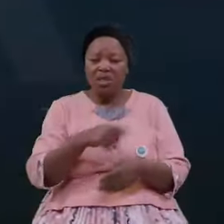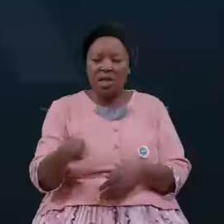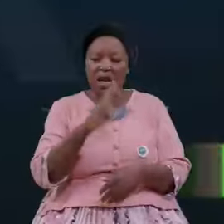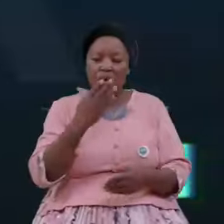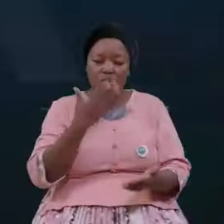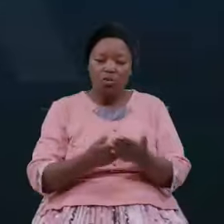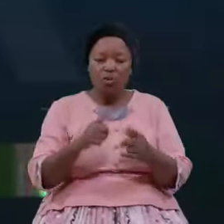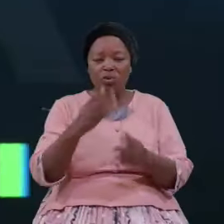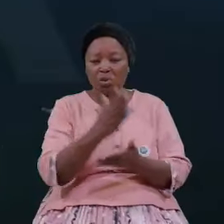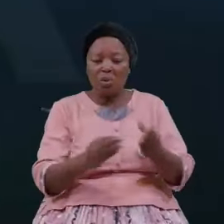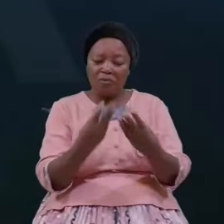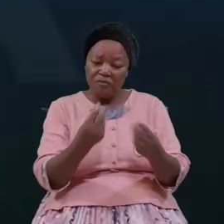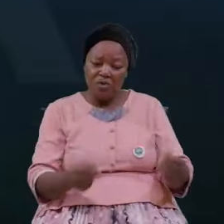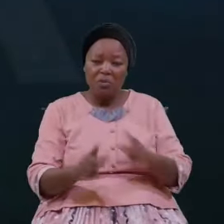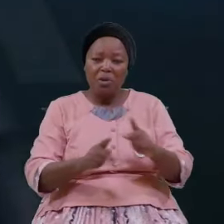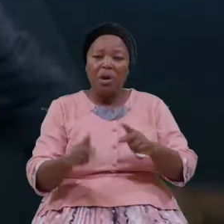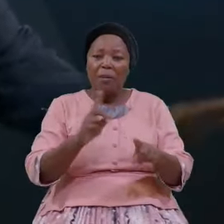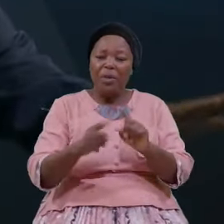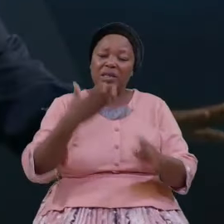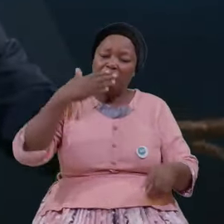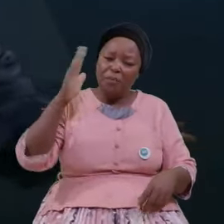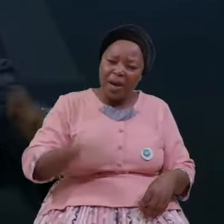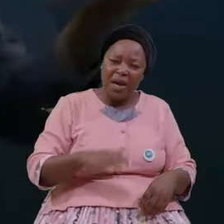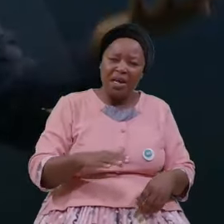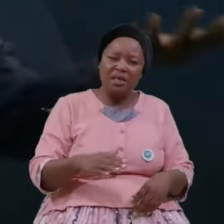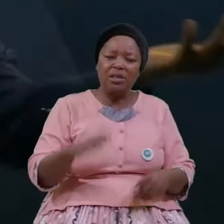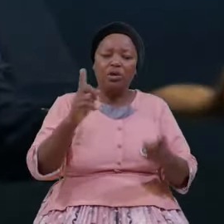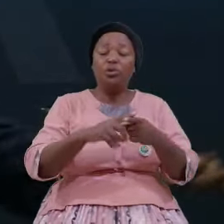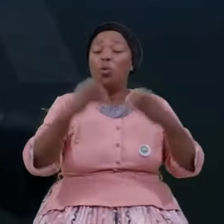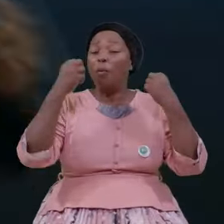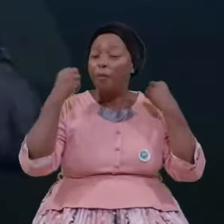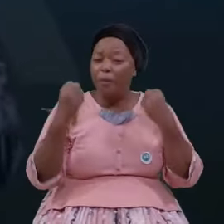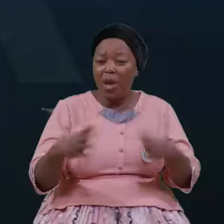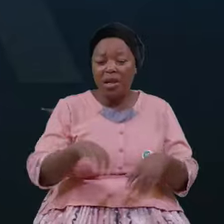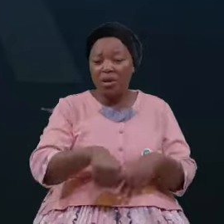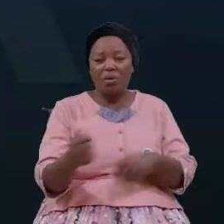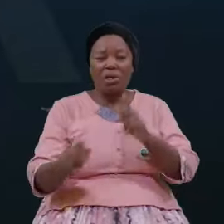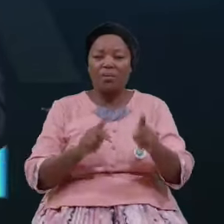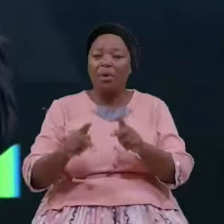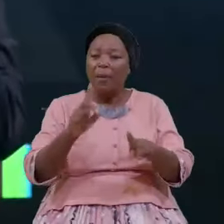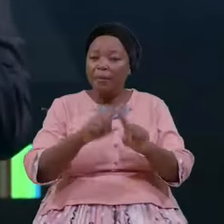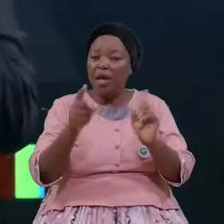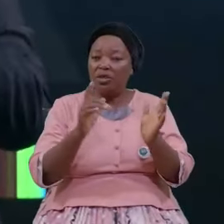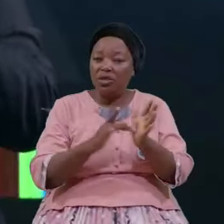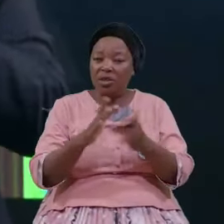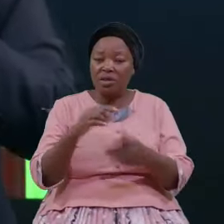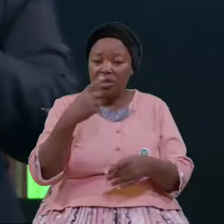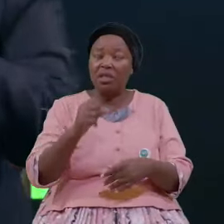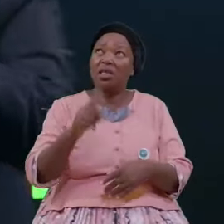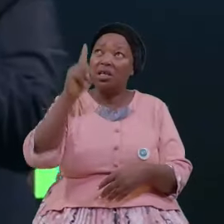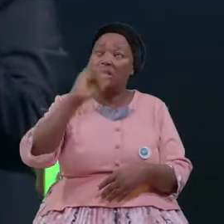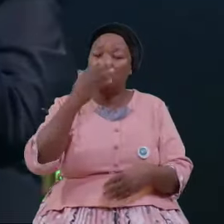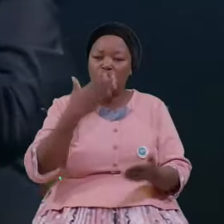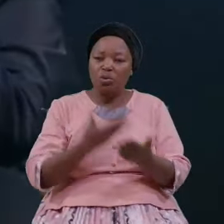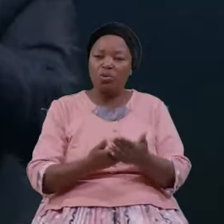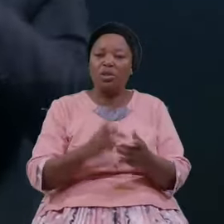they're bad, they're wicked to many other people. When Jesus says he's good